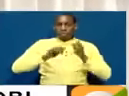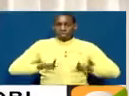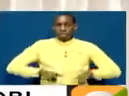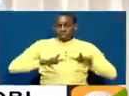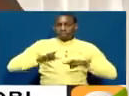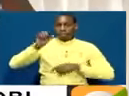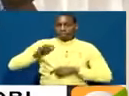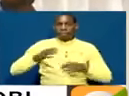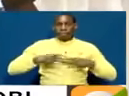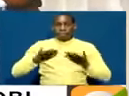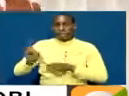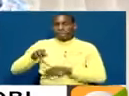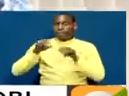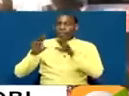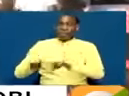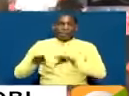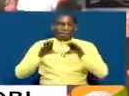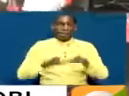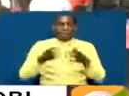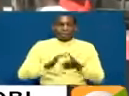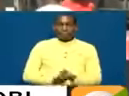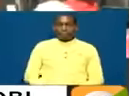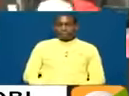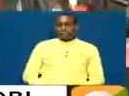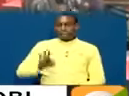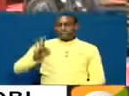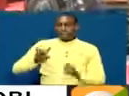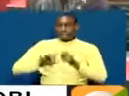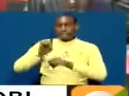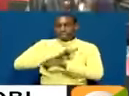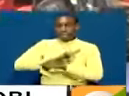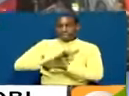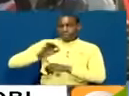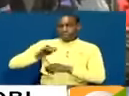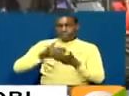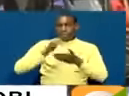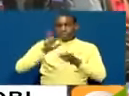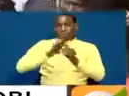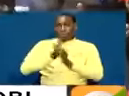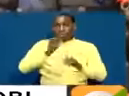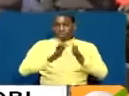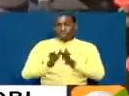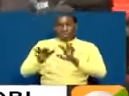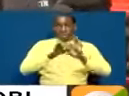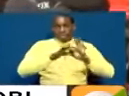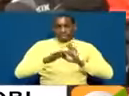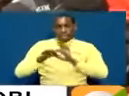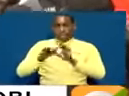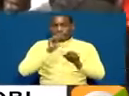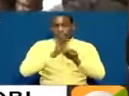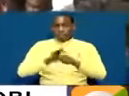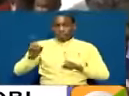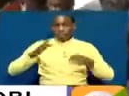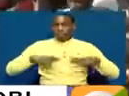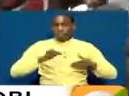kwa sababu watu wetu hapa Nairobi wanaumia sana. With 36 days to the August 9th polls, the Azimio la Umoja One Kenya assured